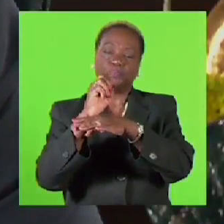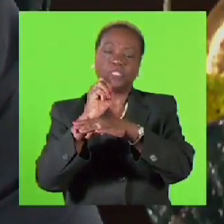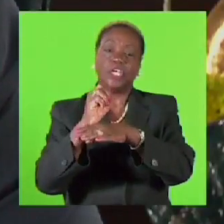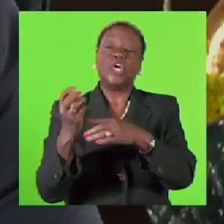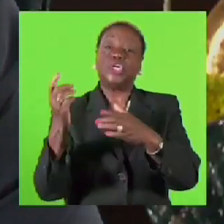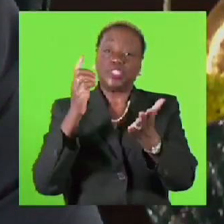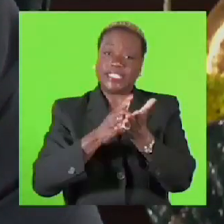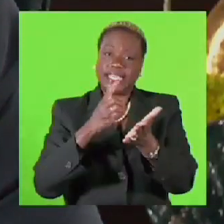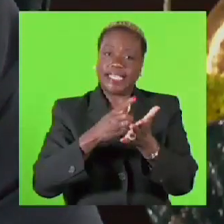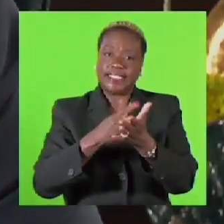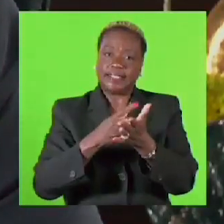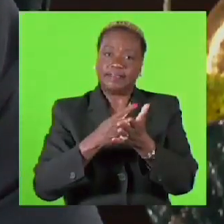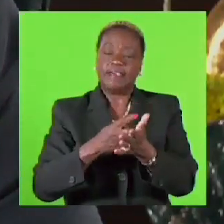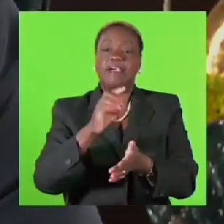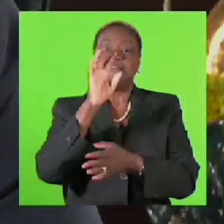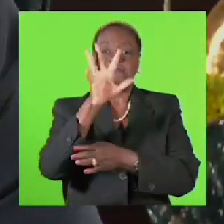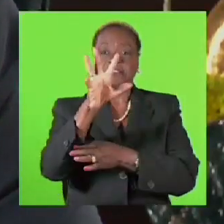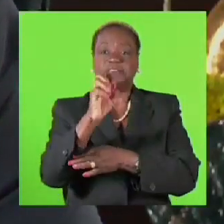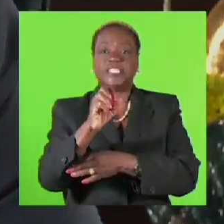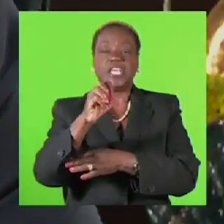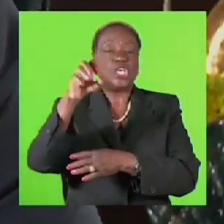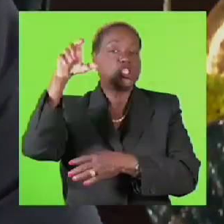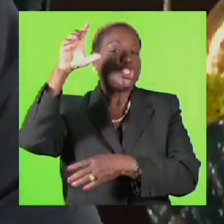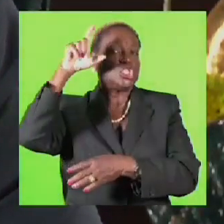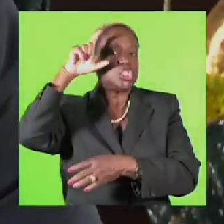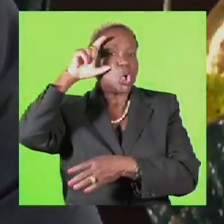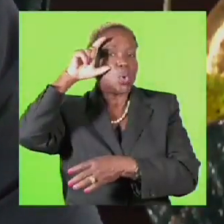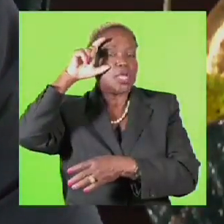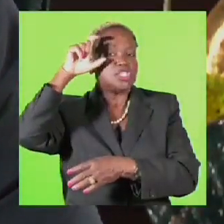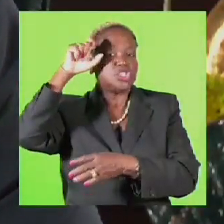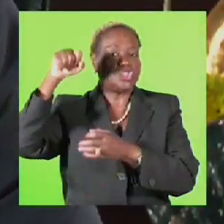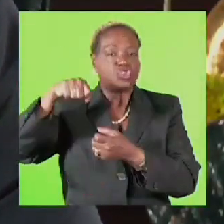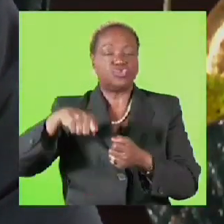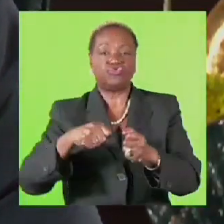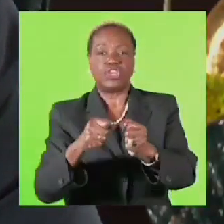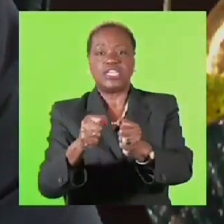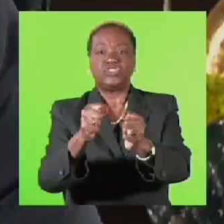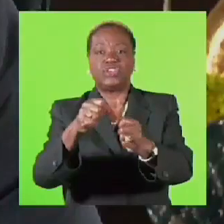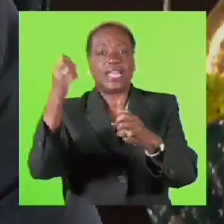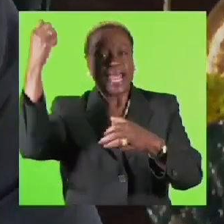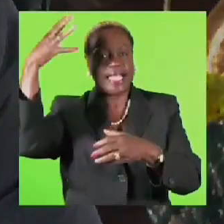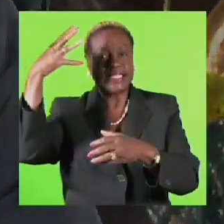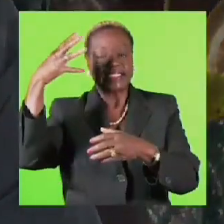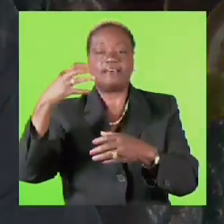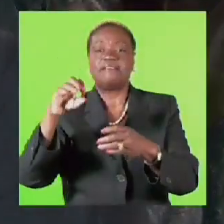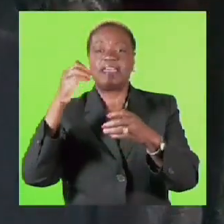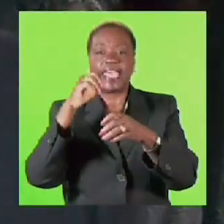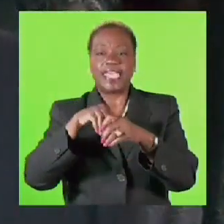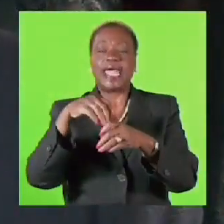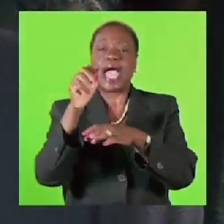date, approximately 50 solar street lights are installed in central Abaco.